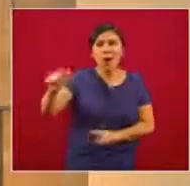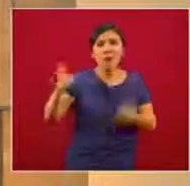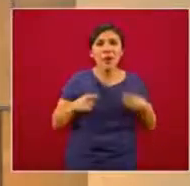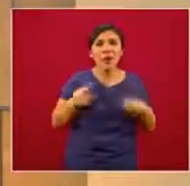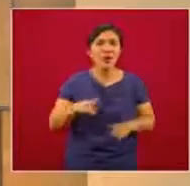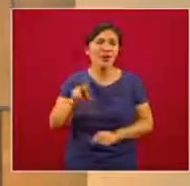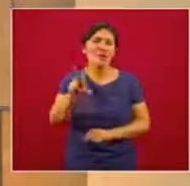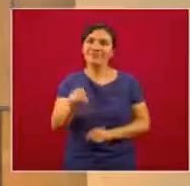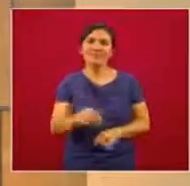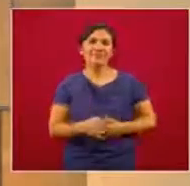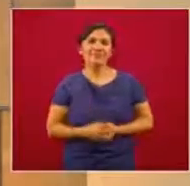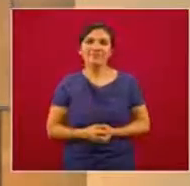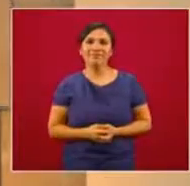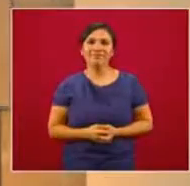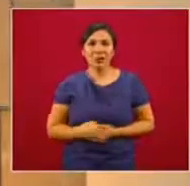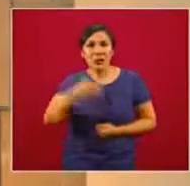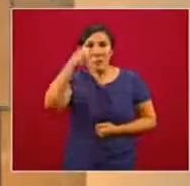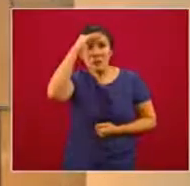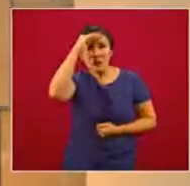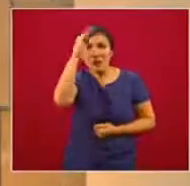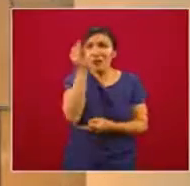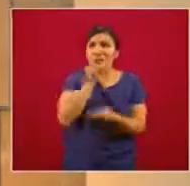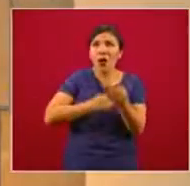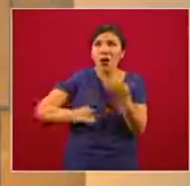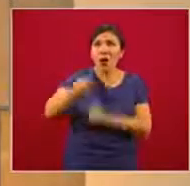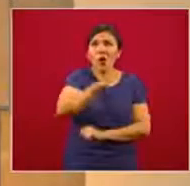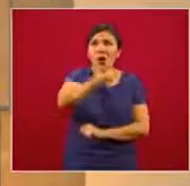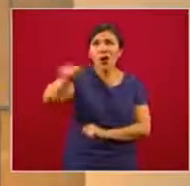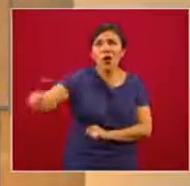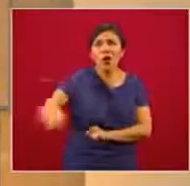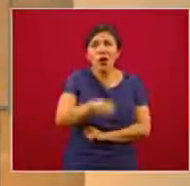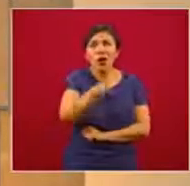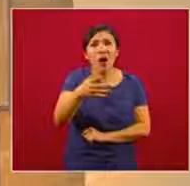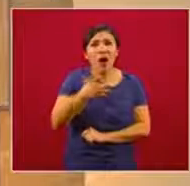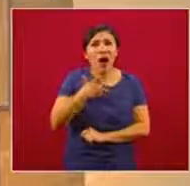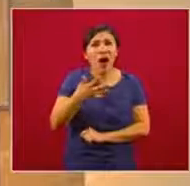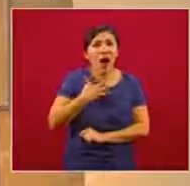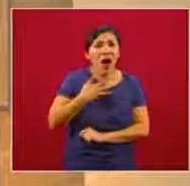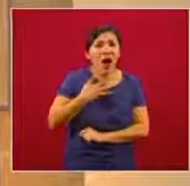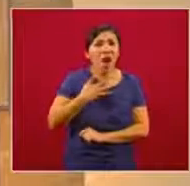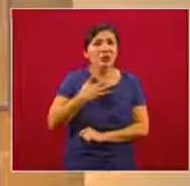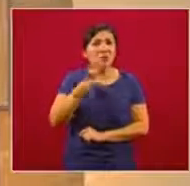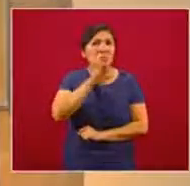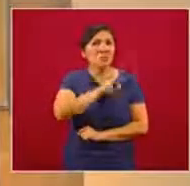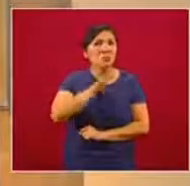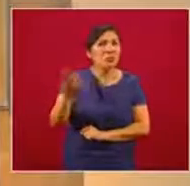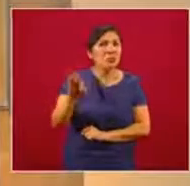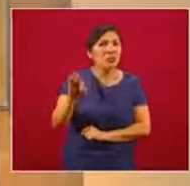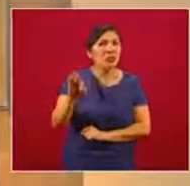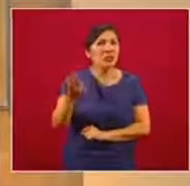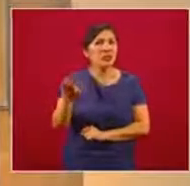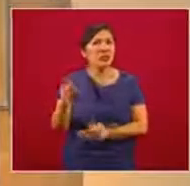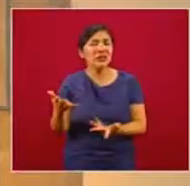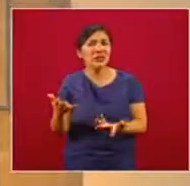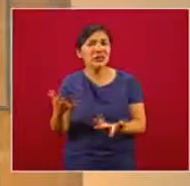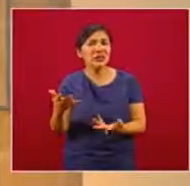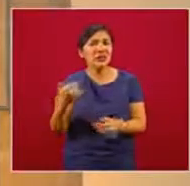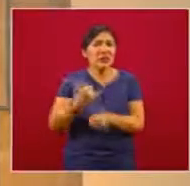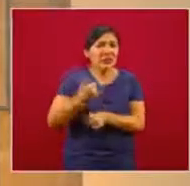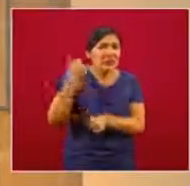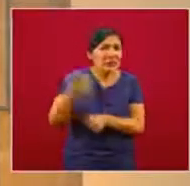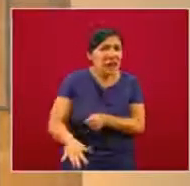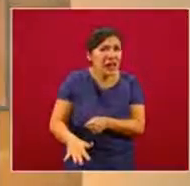with fear to the others, thinking that the rest of the people would be